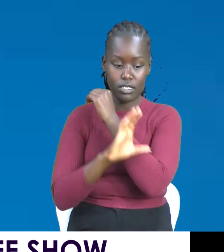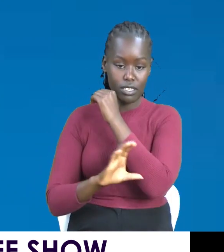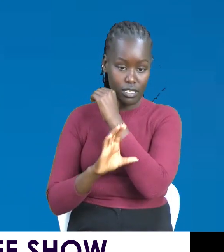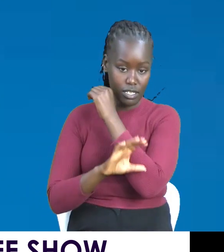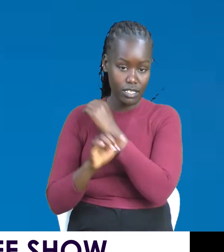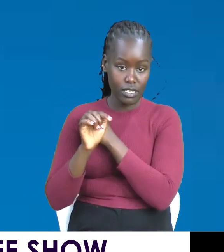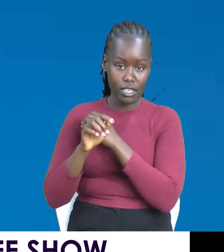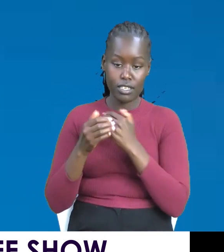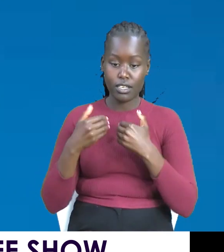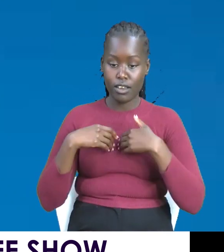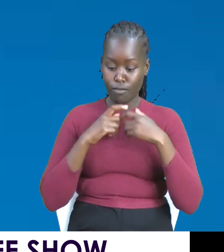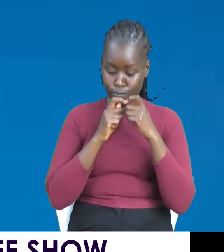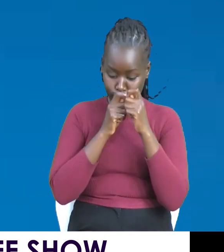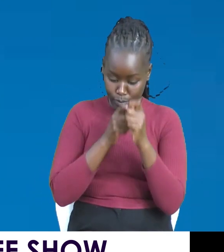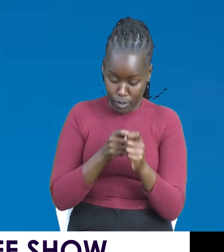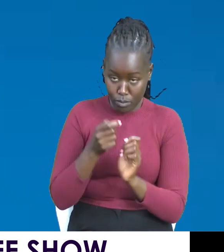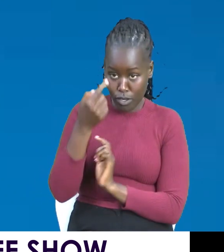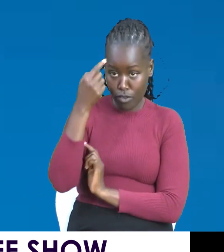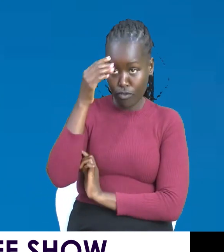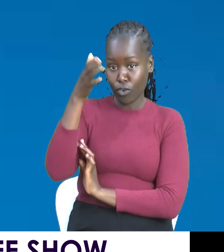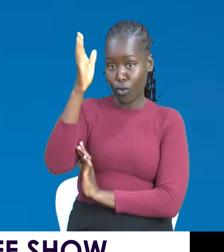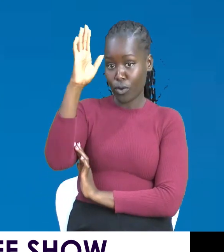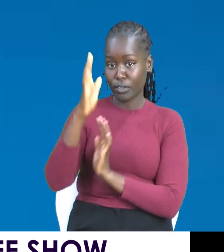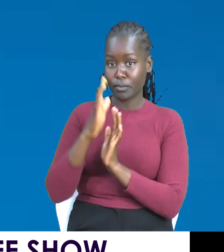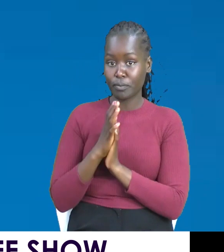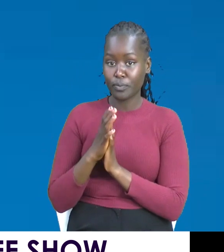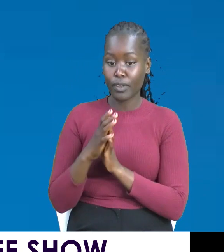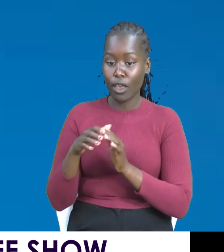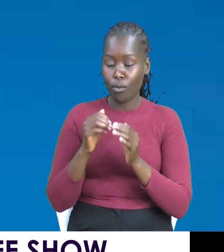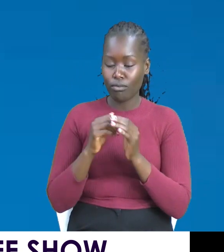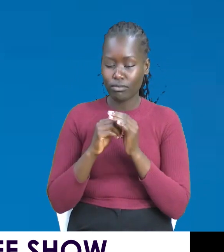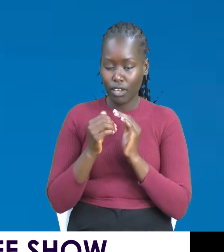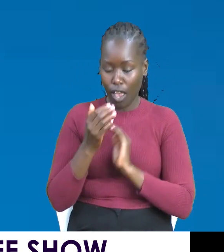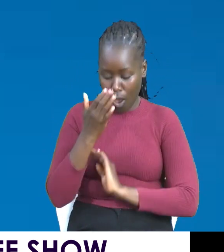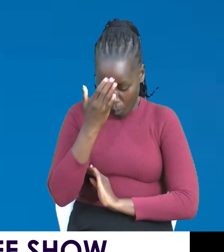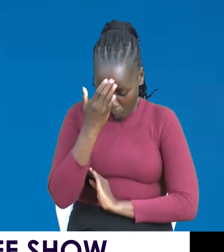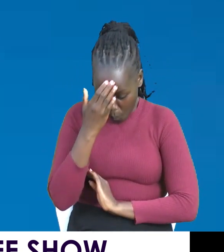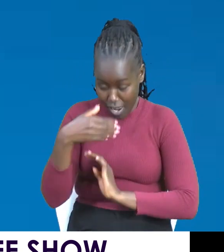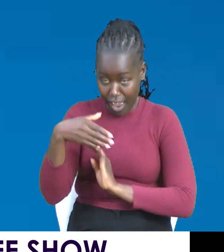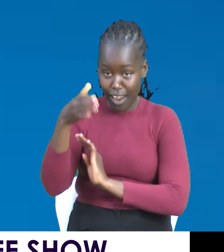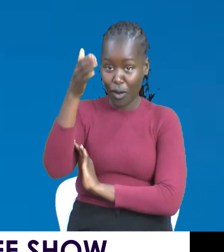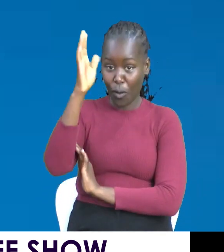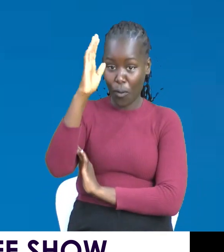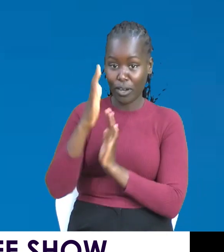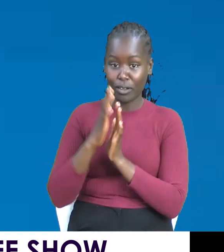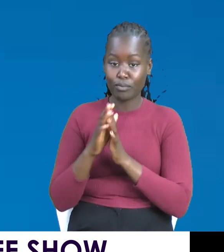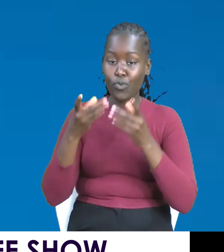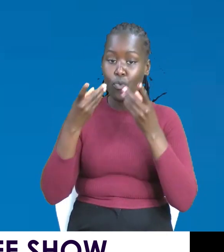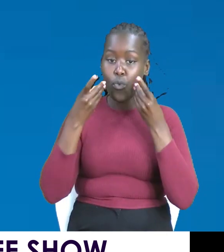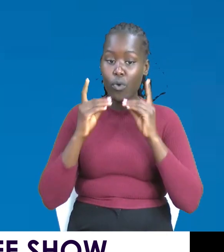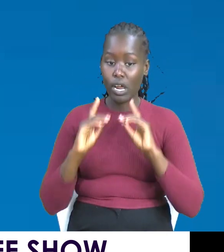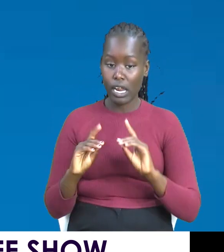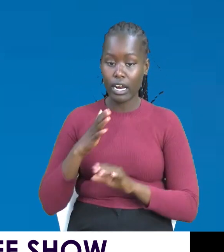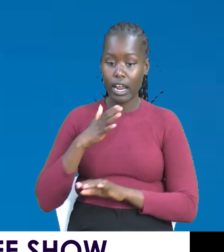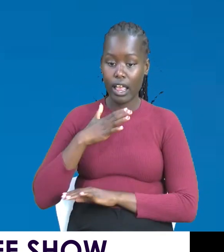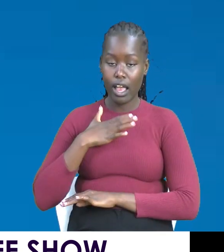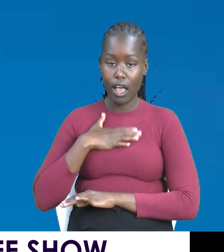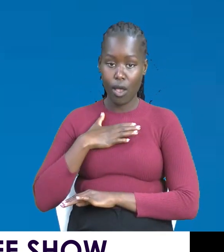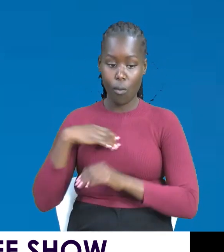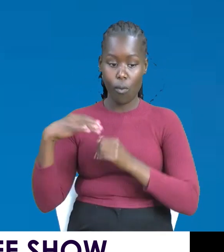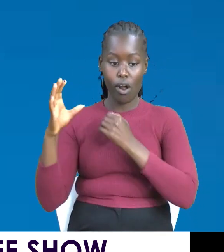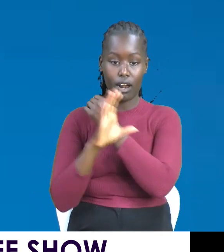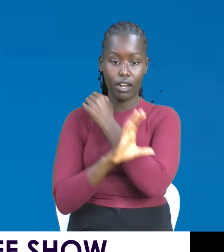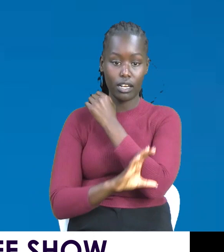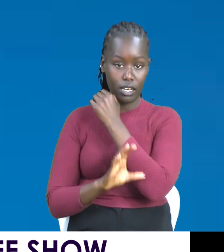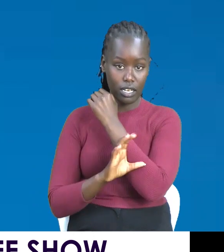a respect for God. We honor God. We declare that our country is a